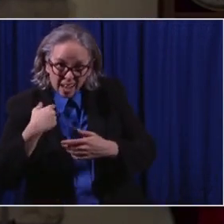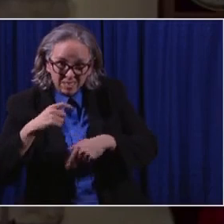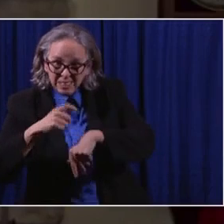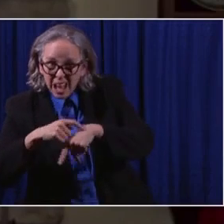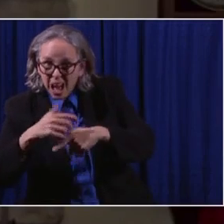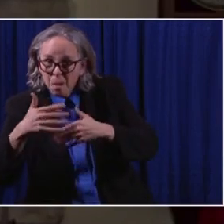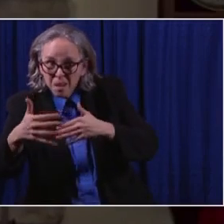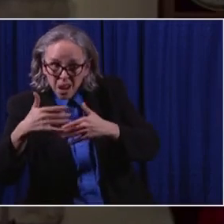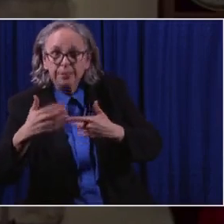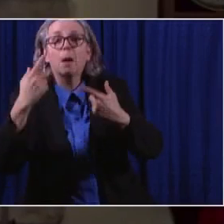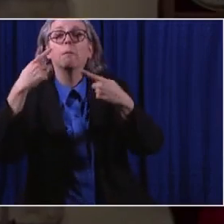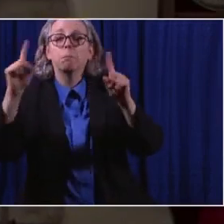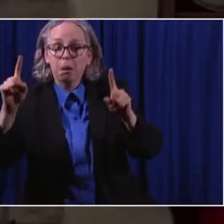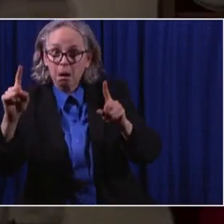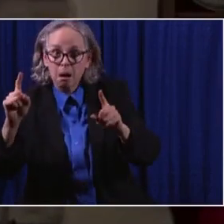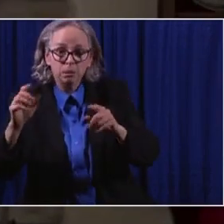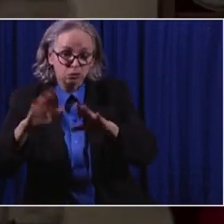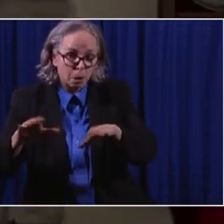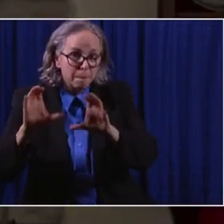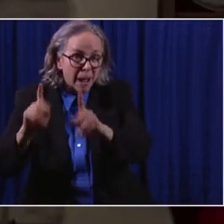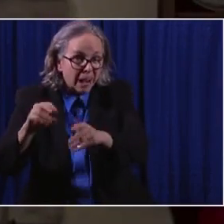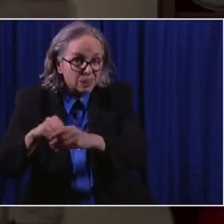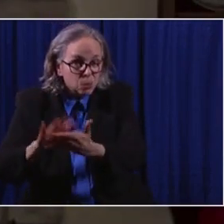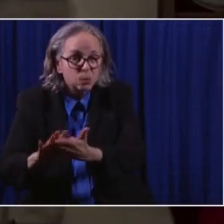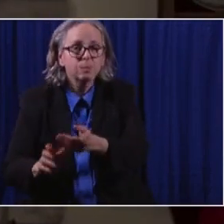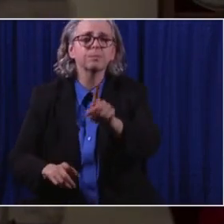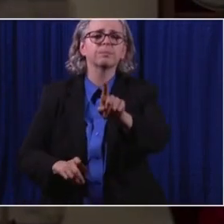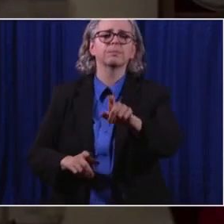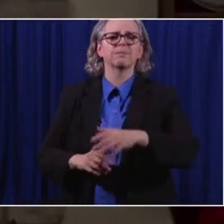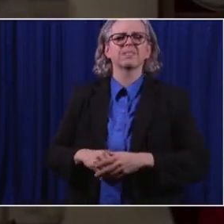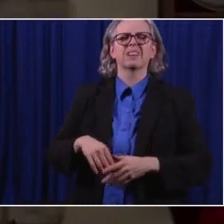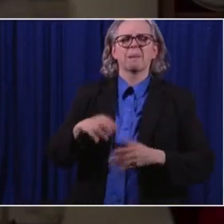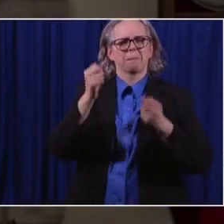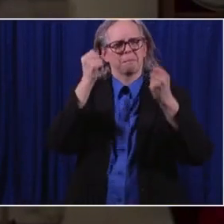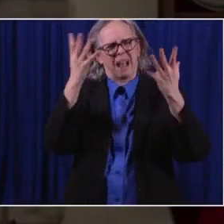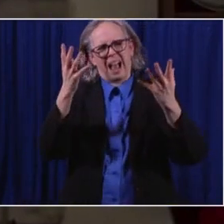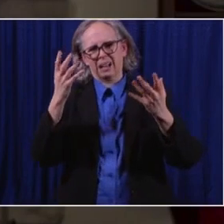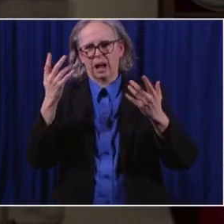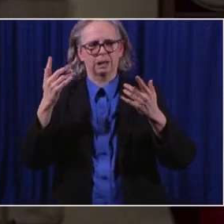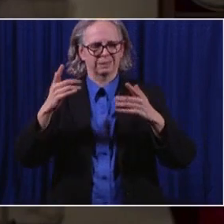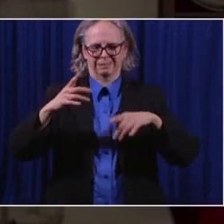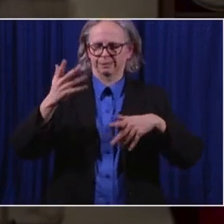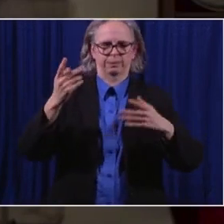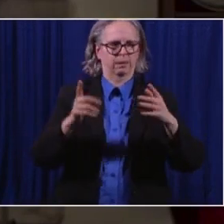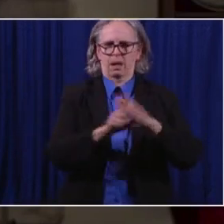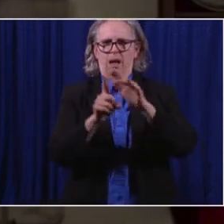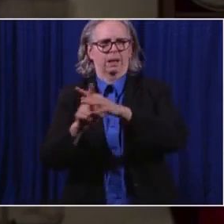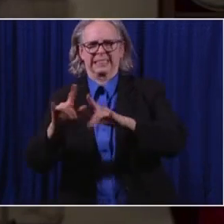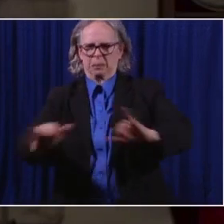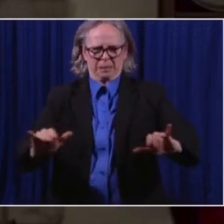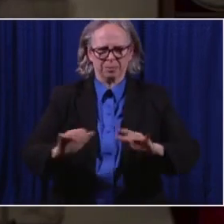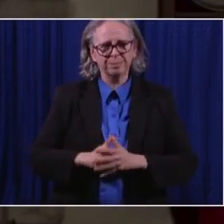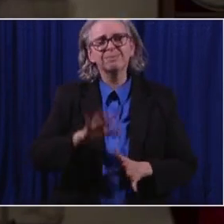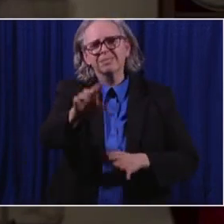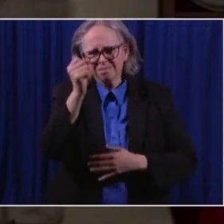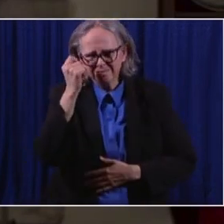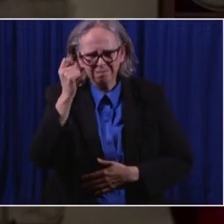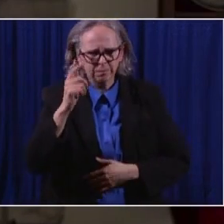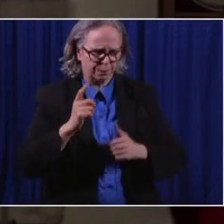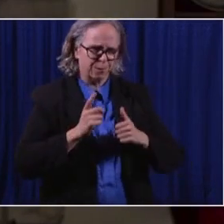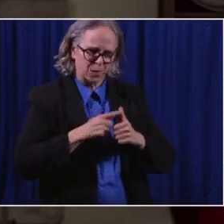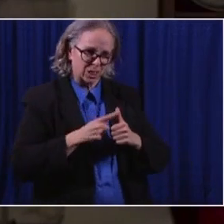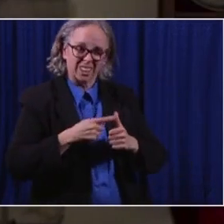back? A lot of moving parts here. First of all, schools can make a decision